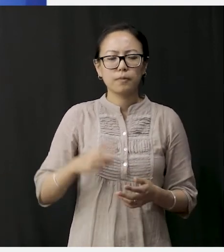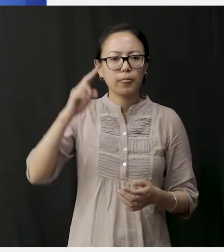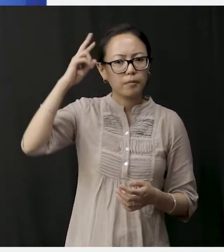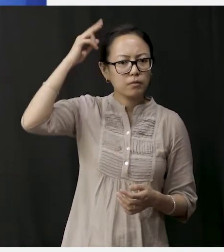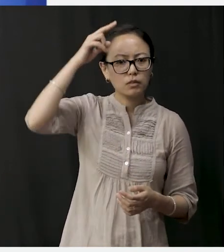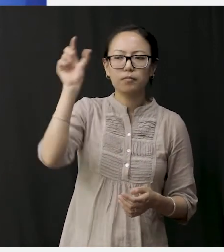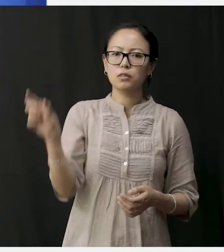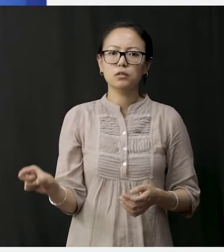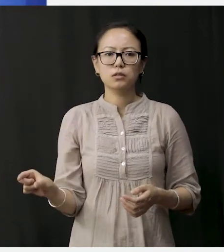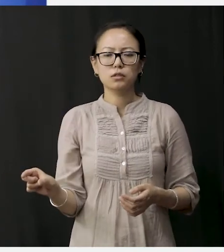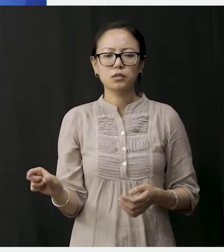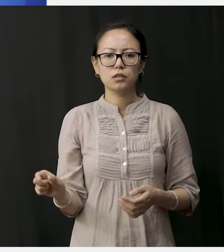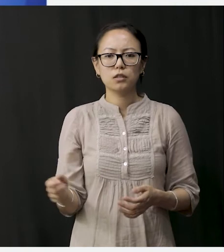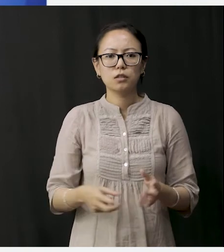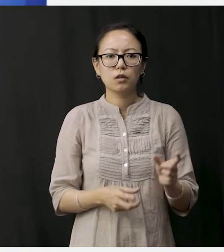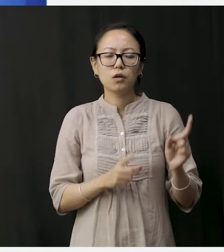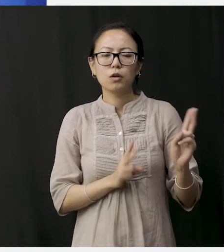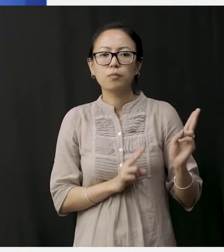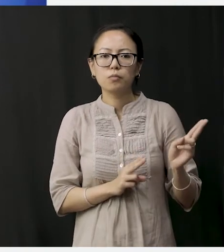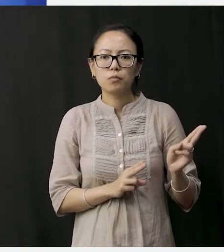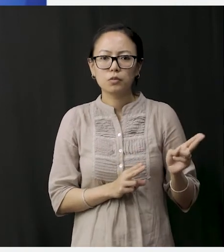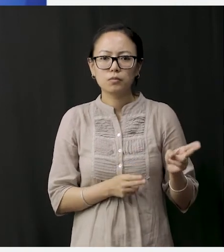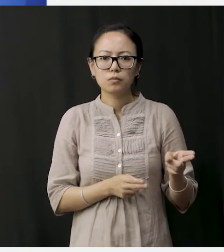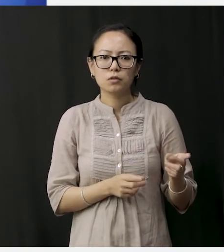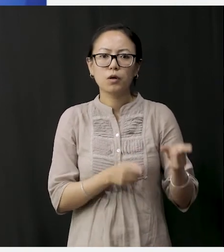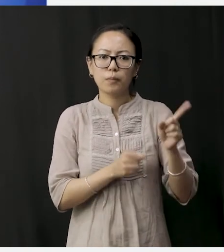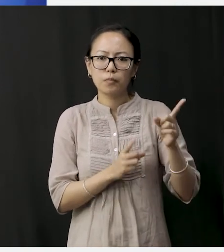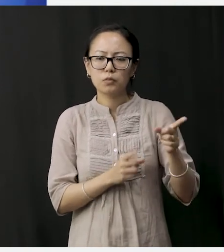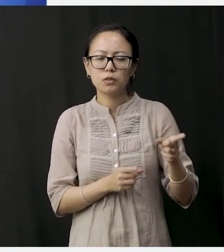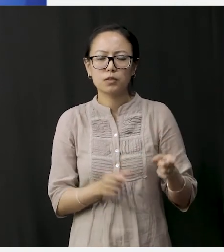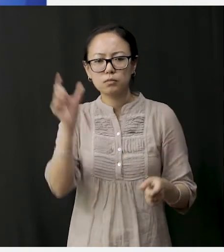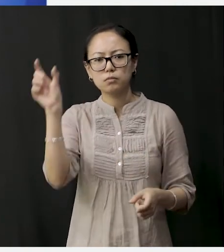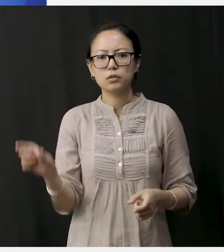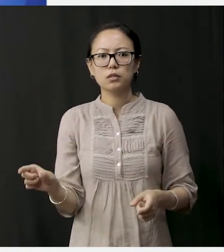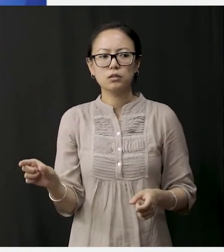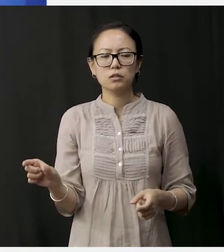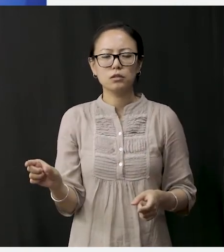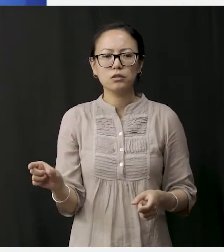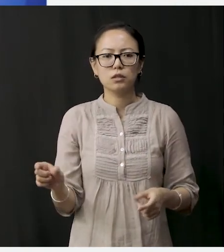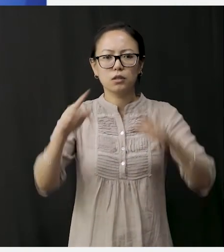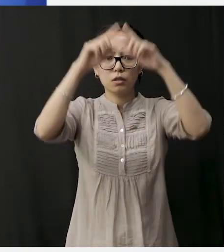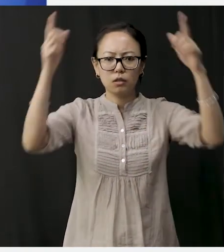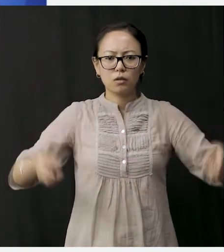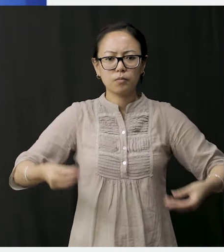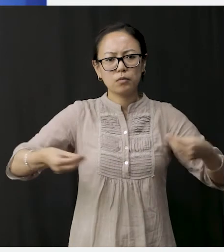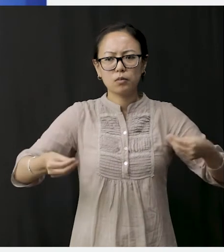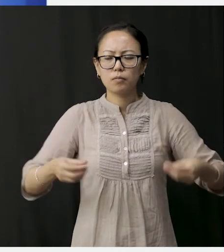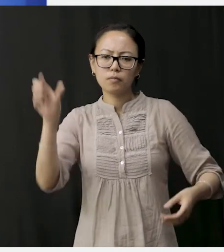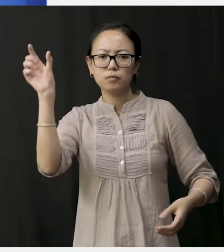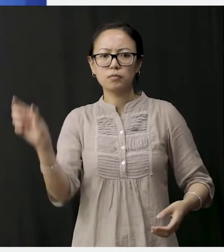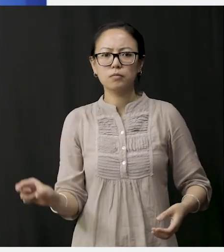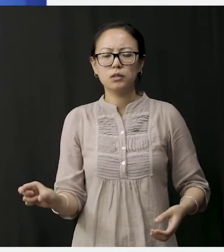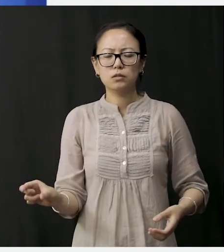a police who used to do duty and catch the criminals. He also came across a shopkeeper who used to